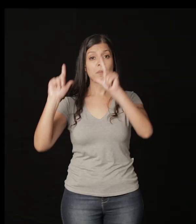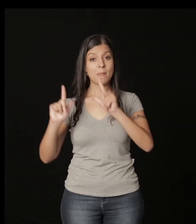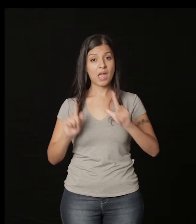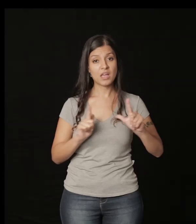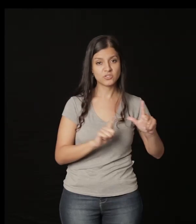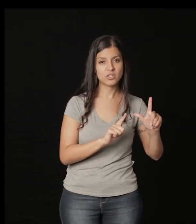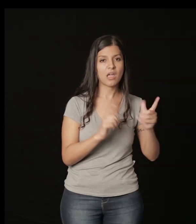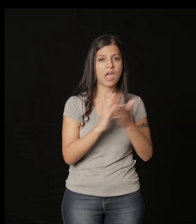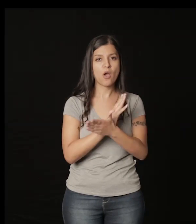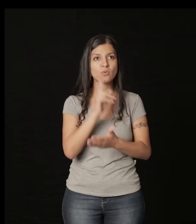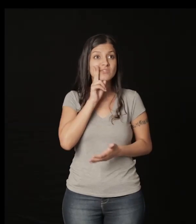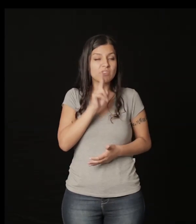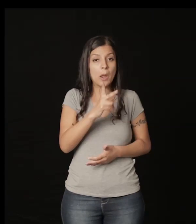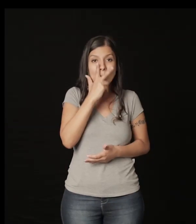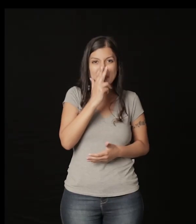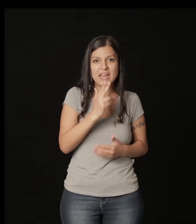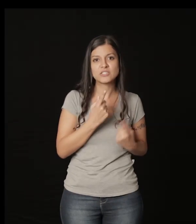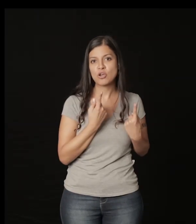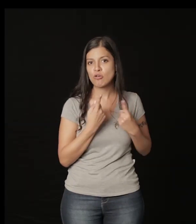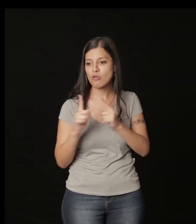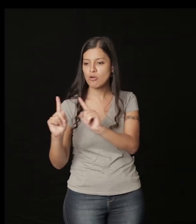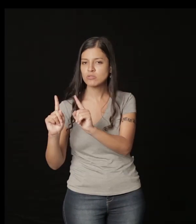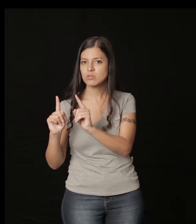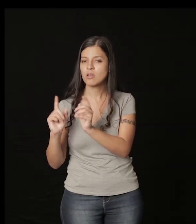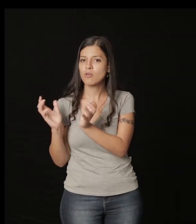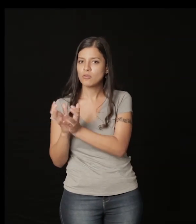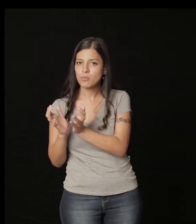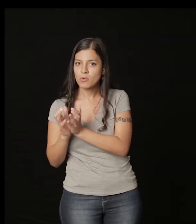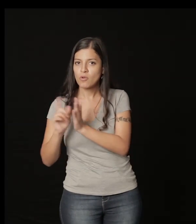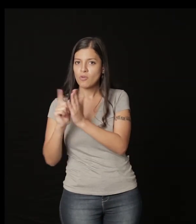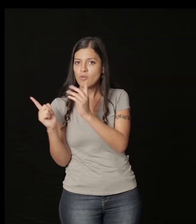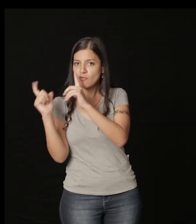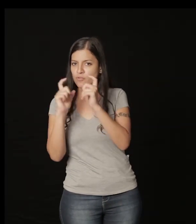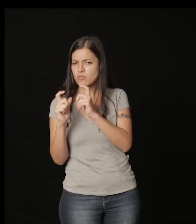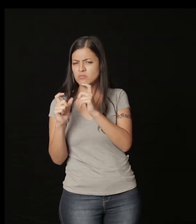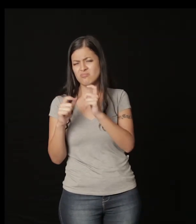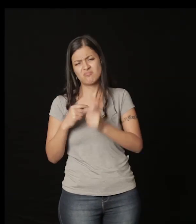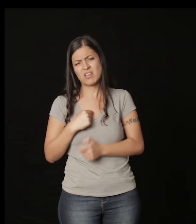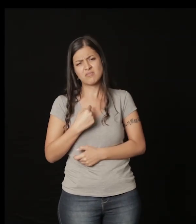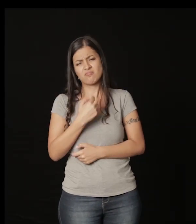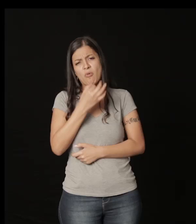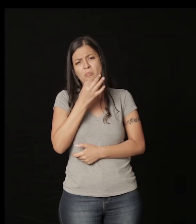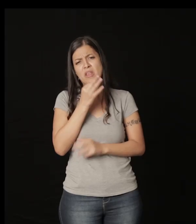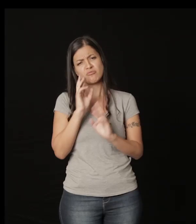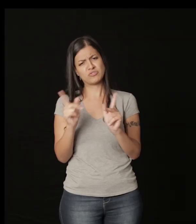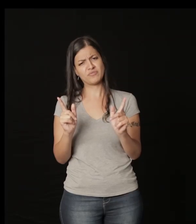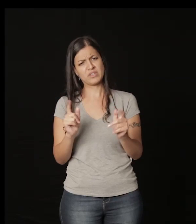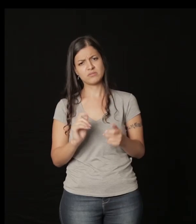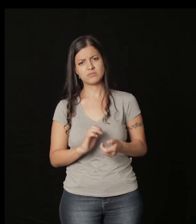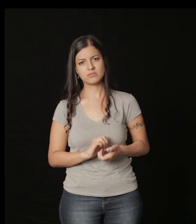I think incorrectly, were seen as a sort of attack on the photojournalistic community, and I don't think they were.